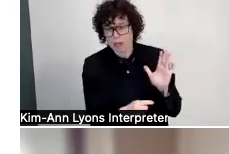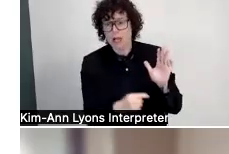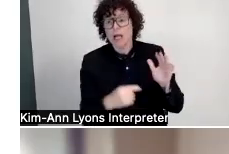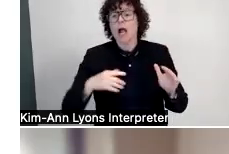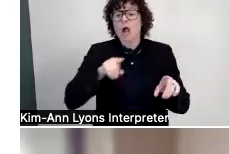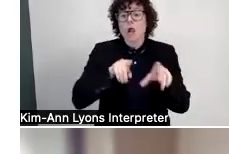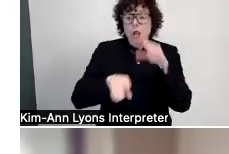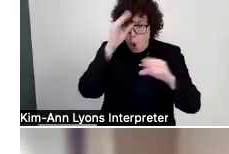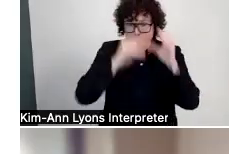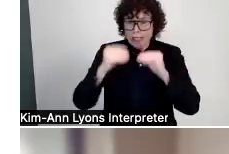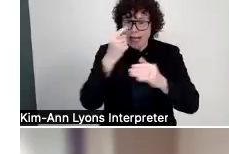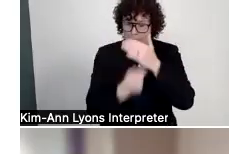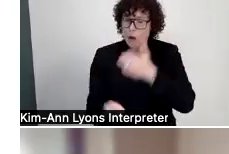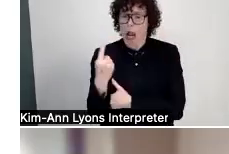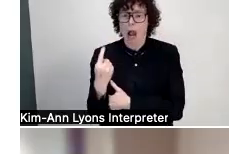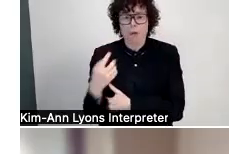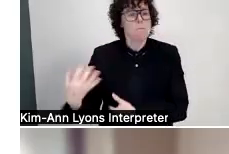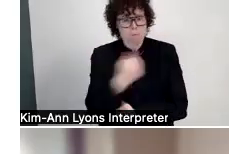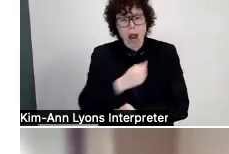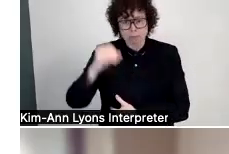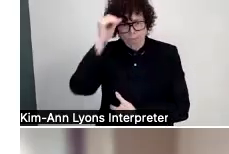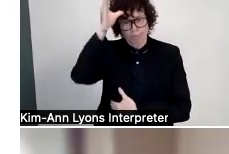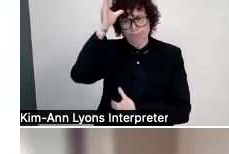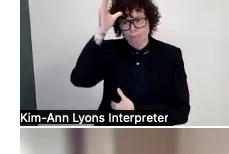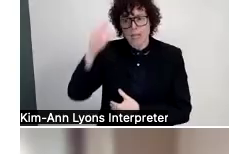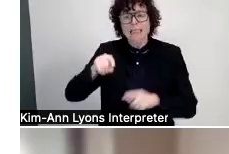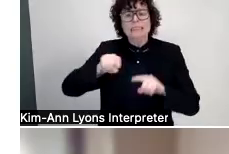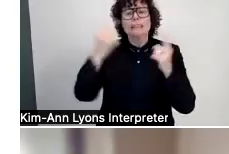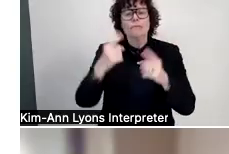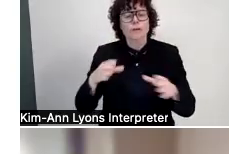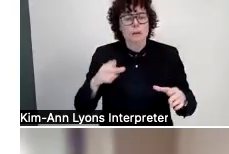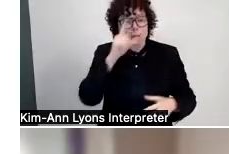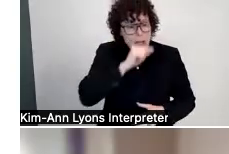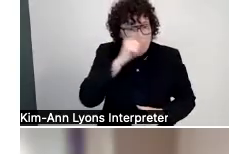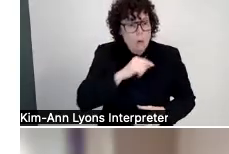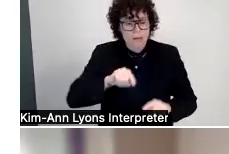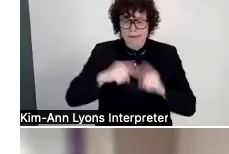46 capabilities and gives information about how different people and groups can use the framework.